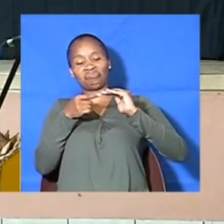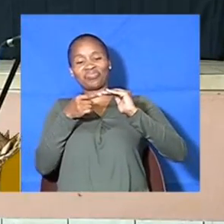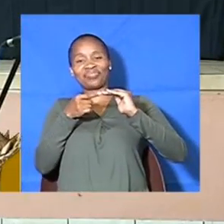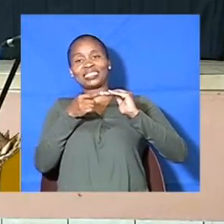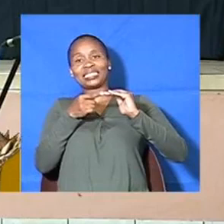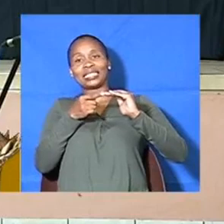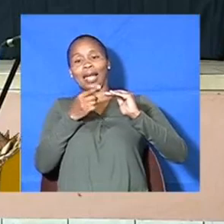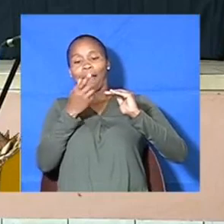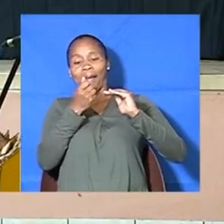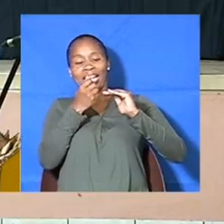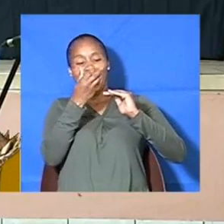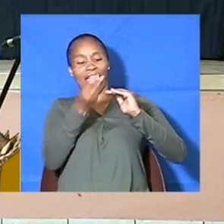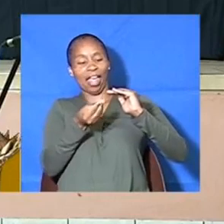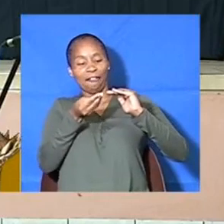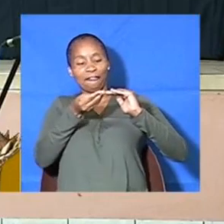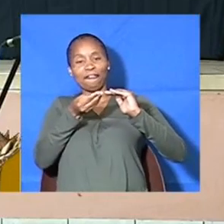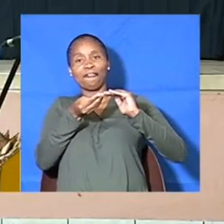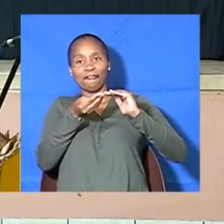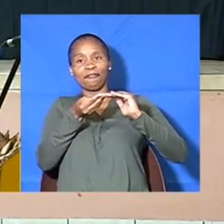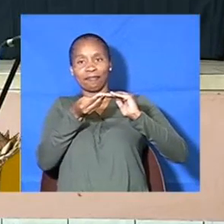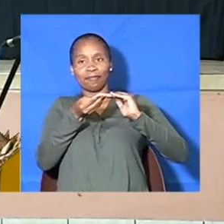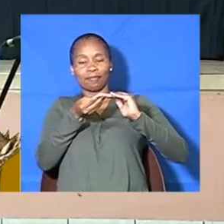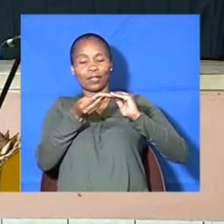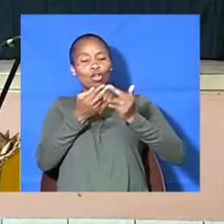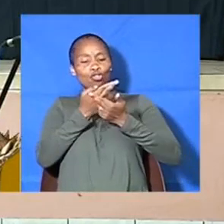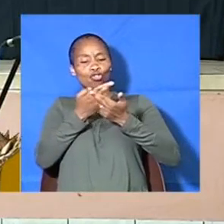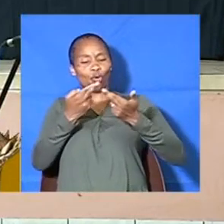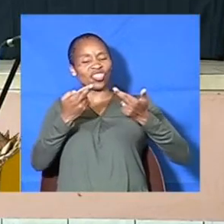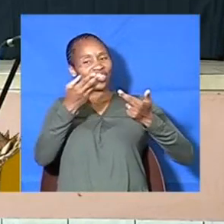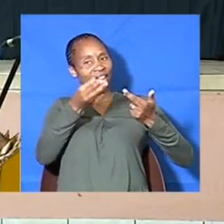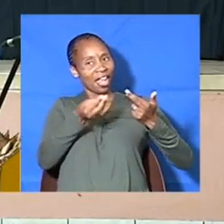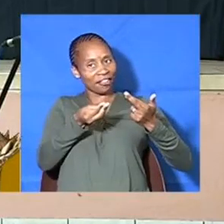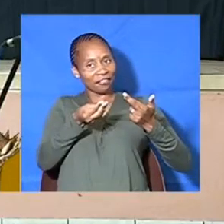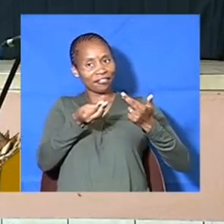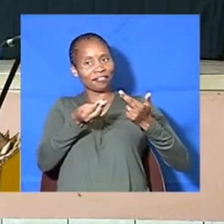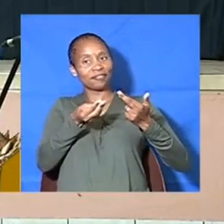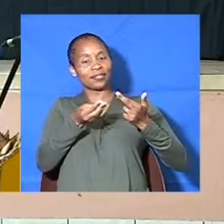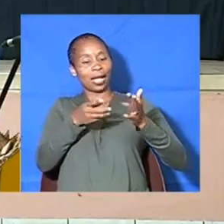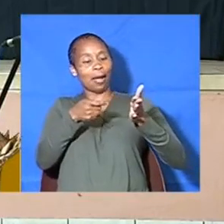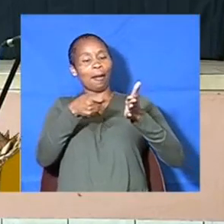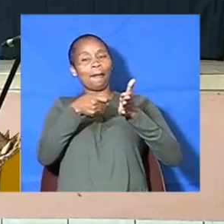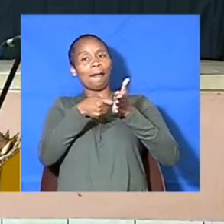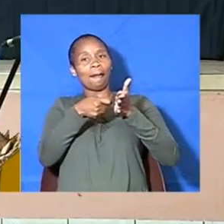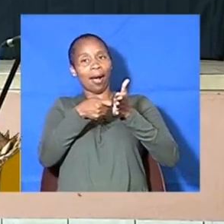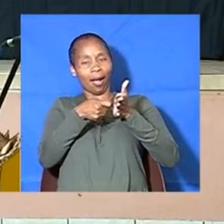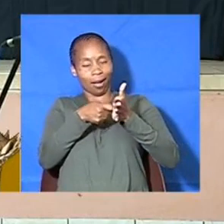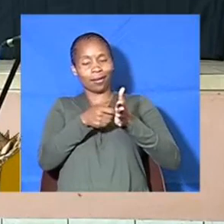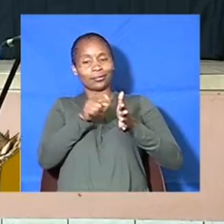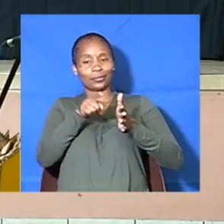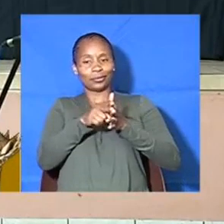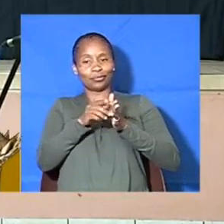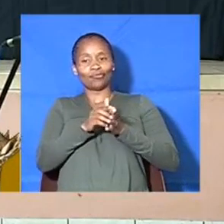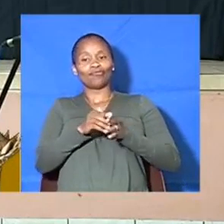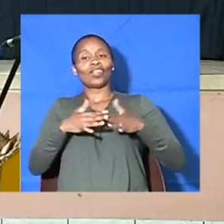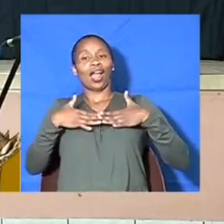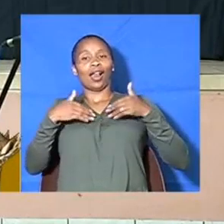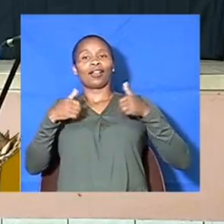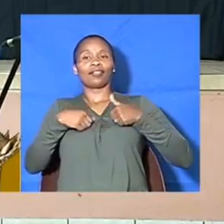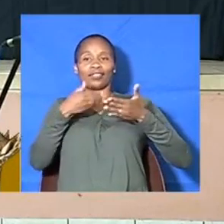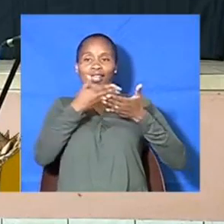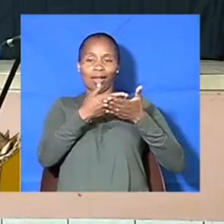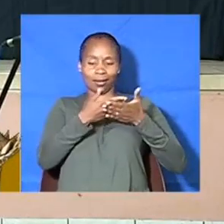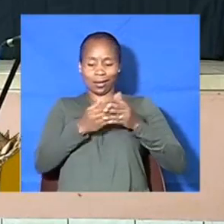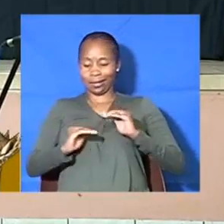is embedded on a principle of universal health coverage, as said by many countries,